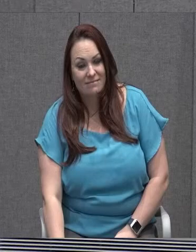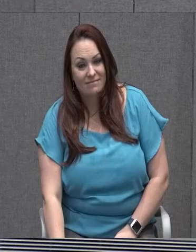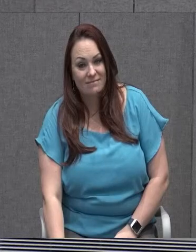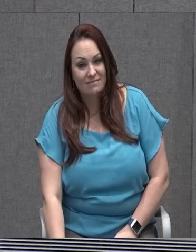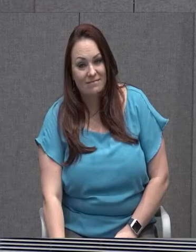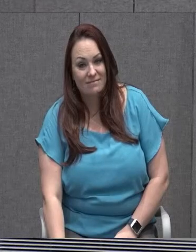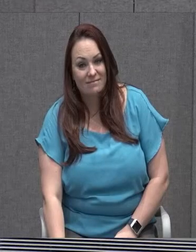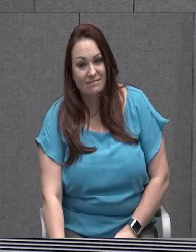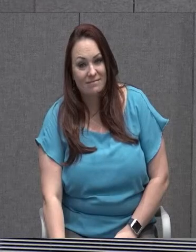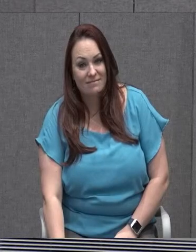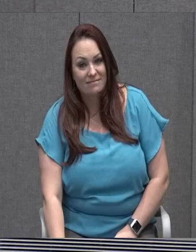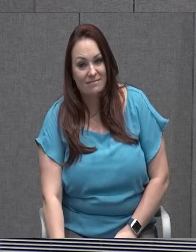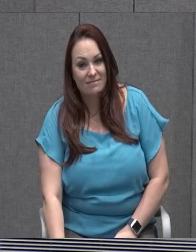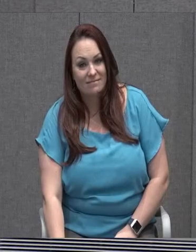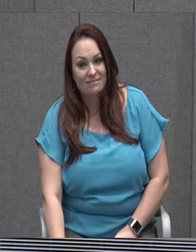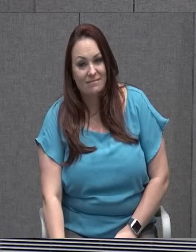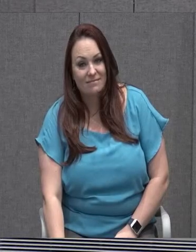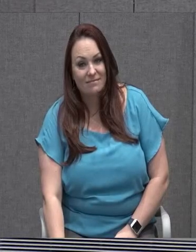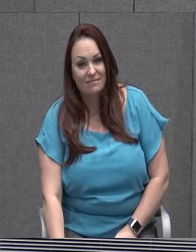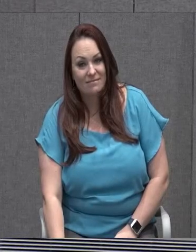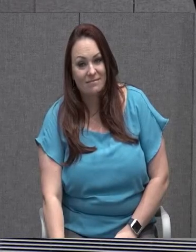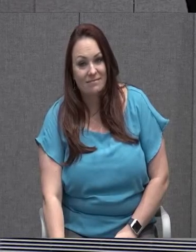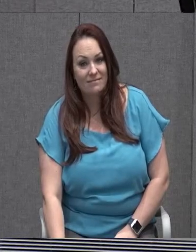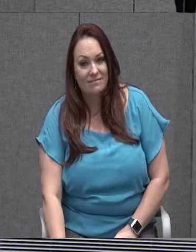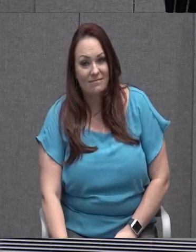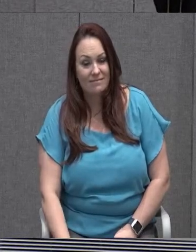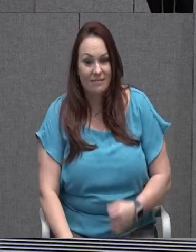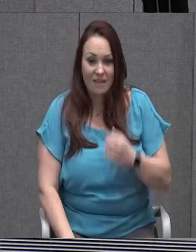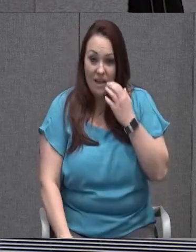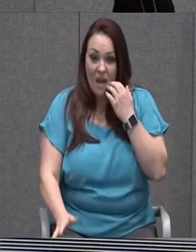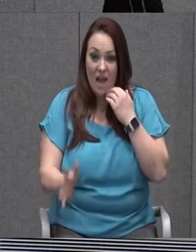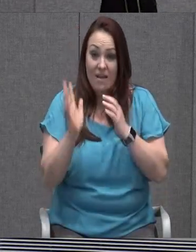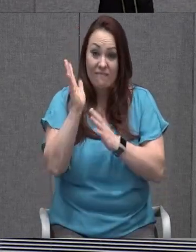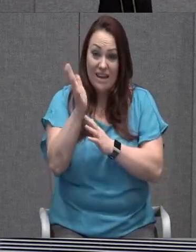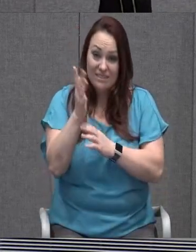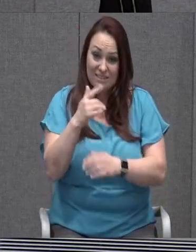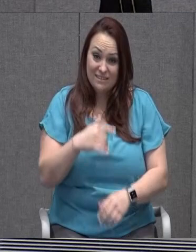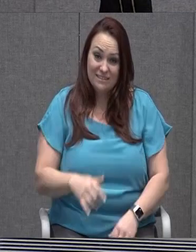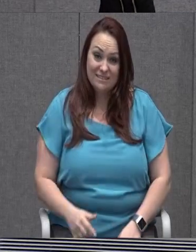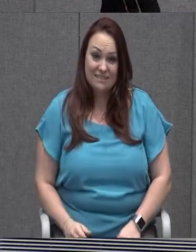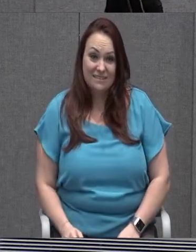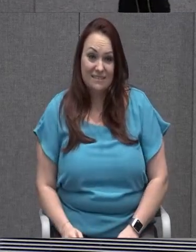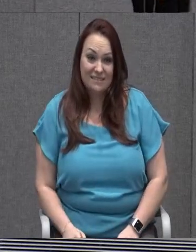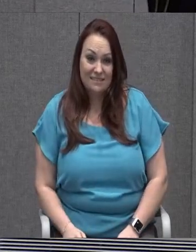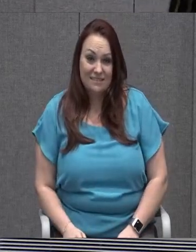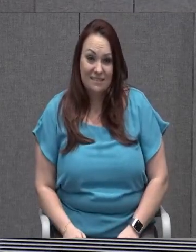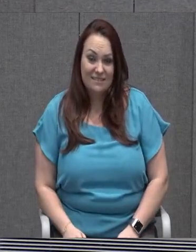Keep moving, keep moving. Very nice. 5 seconds, last 5. Keep going.